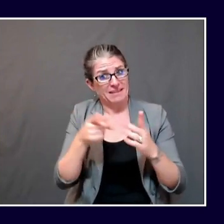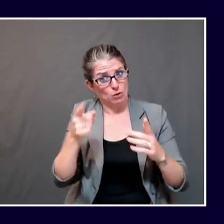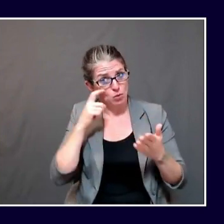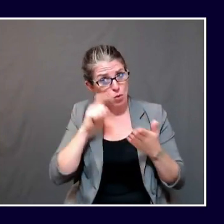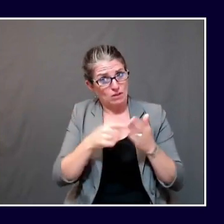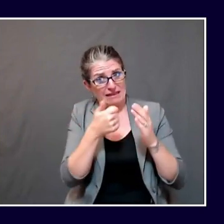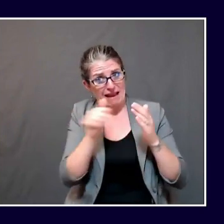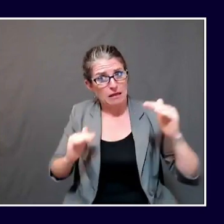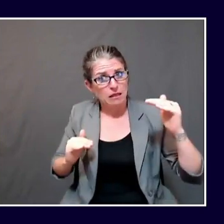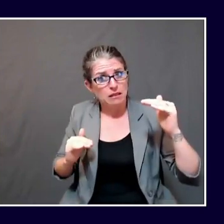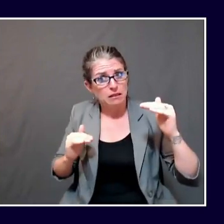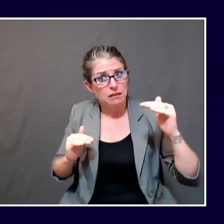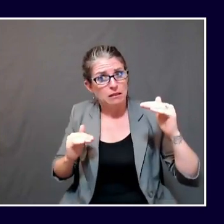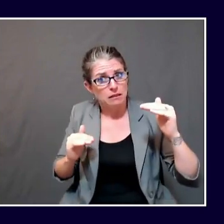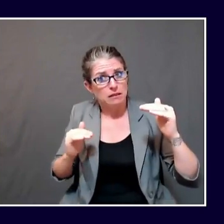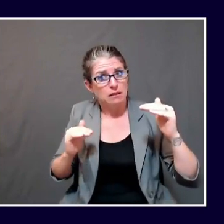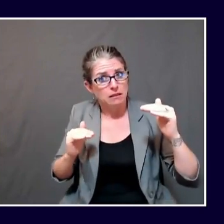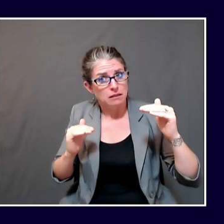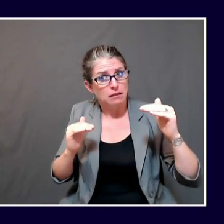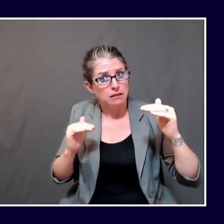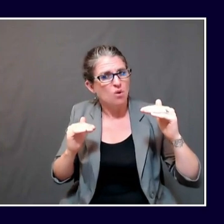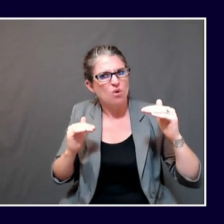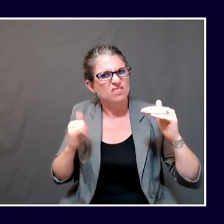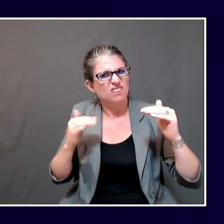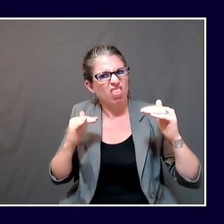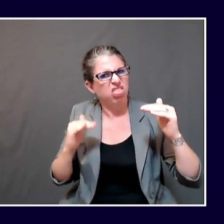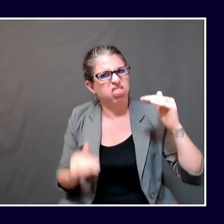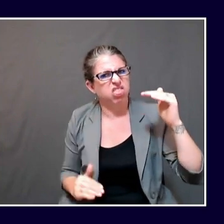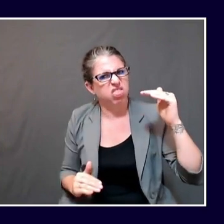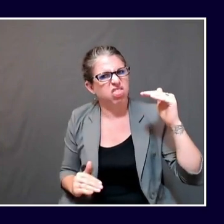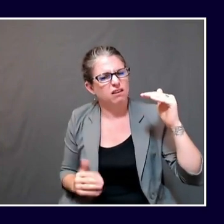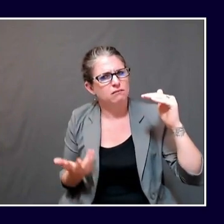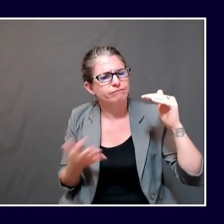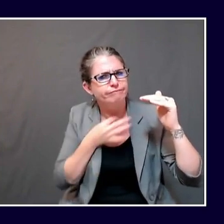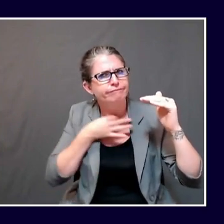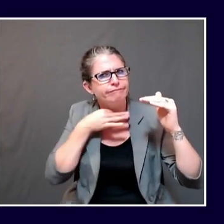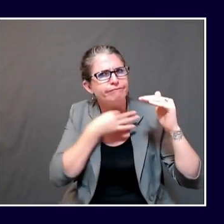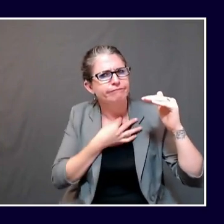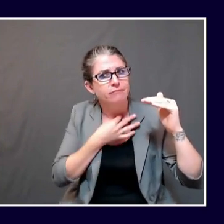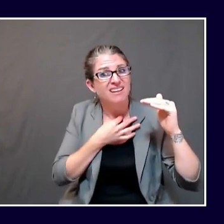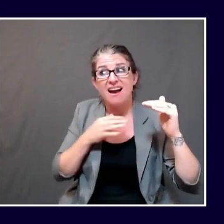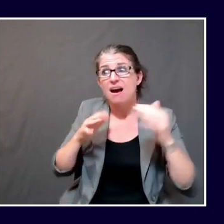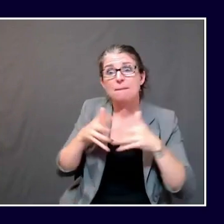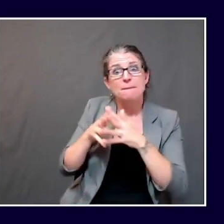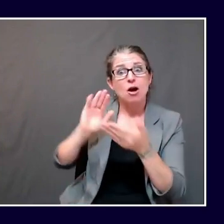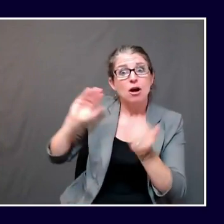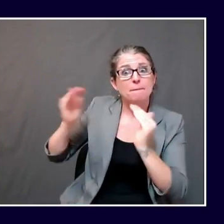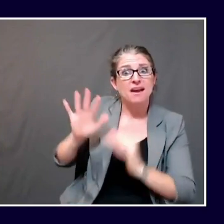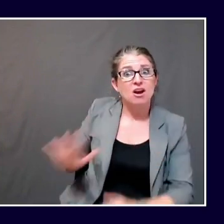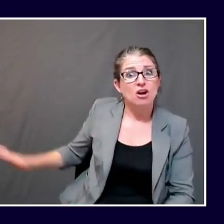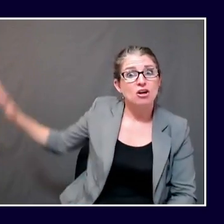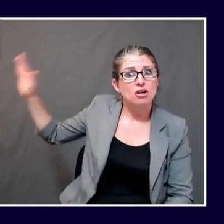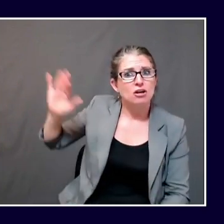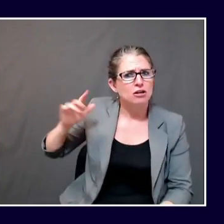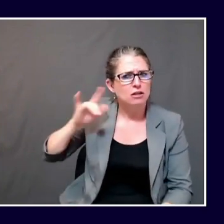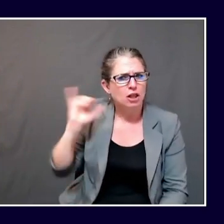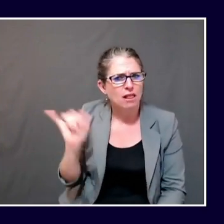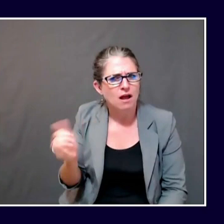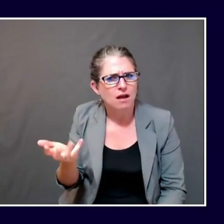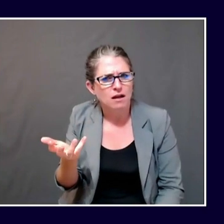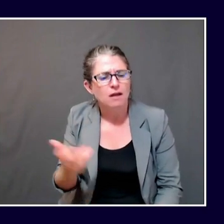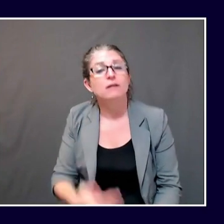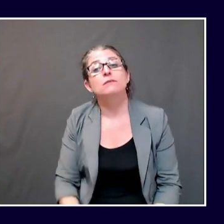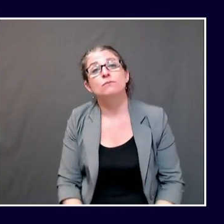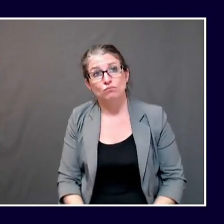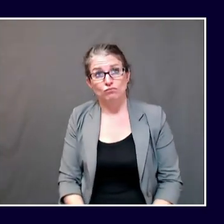for COVID-19 cases? It has changed, Evan. It's changed kind of over time as the ebb and flow of cases overall in the